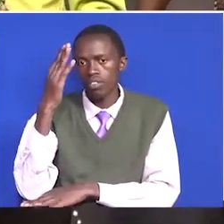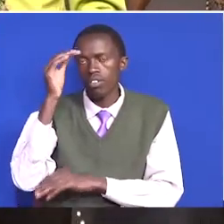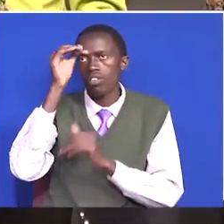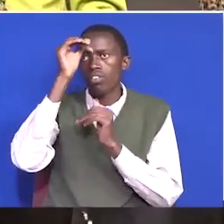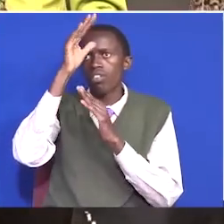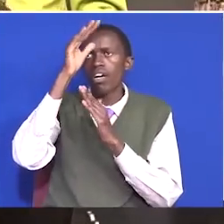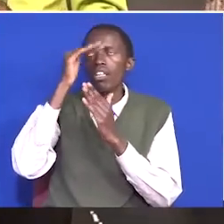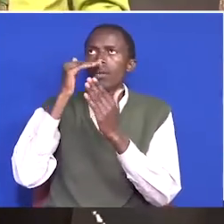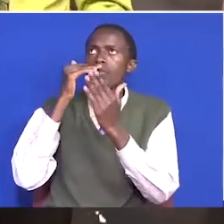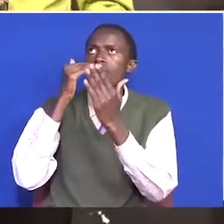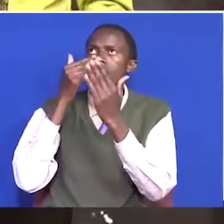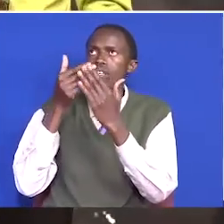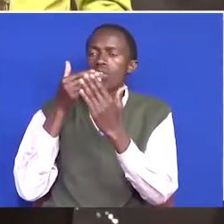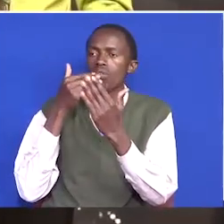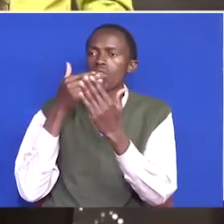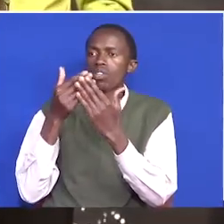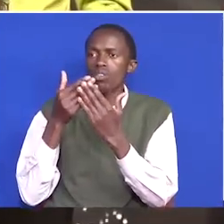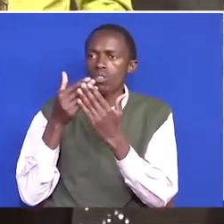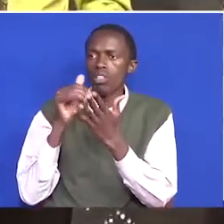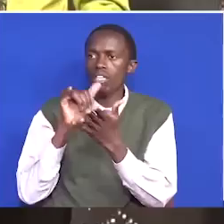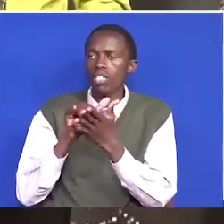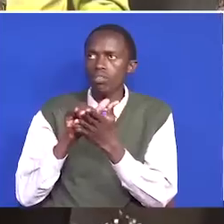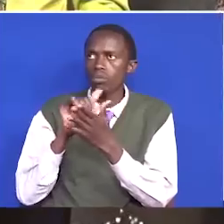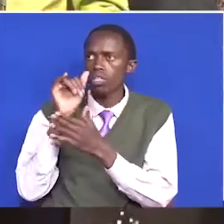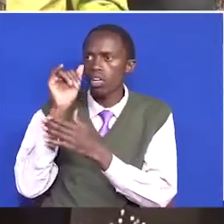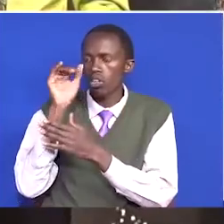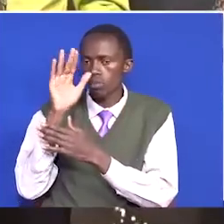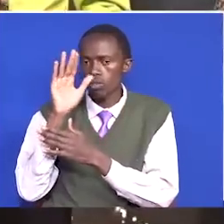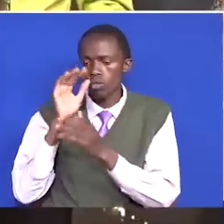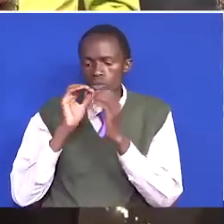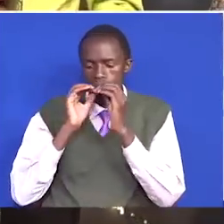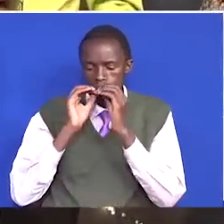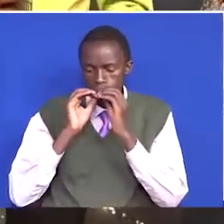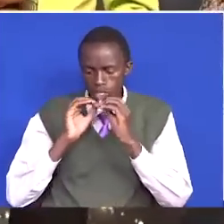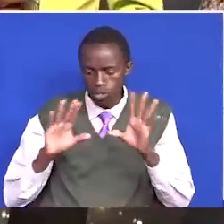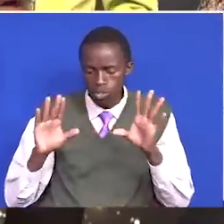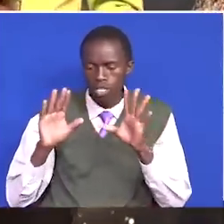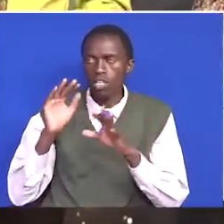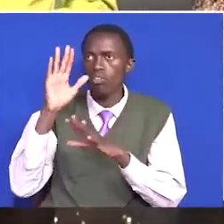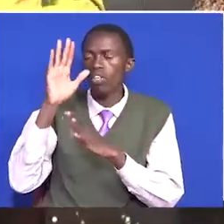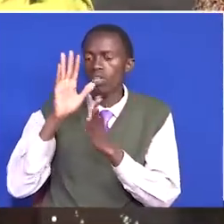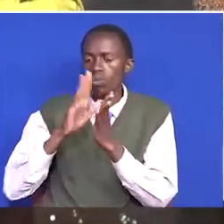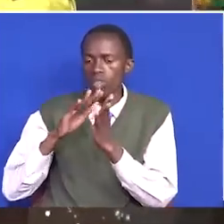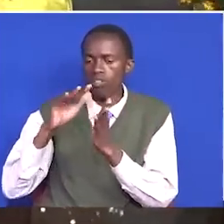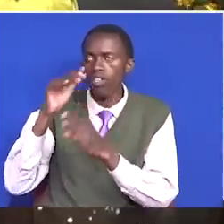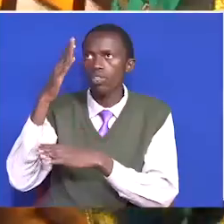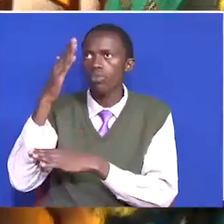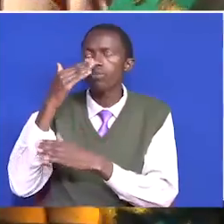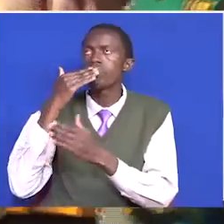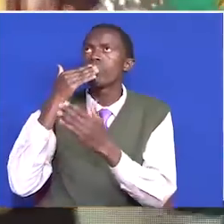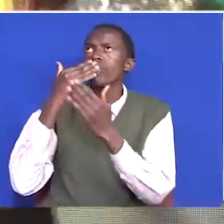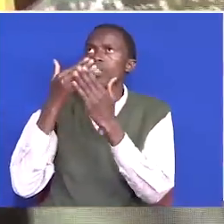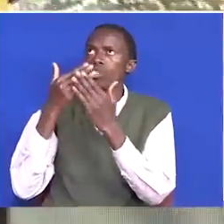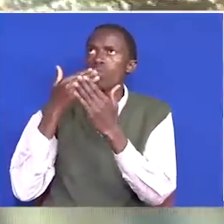Father, we thank you that we are called by you. We bless your name and we glorify you. We thank